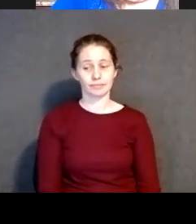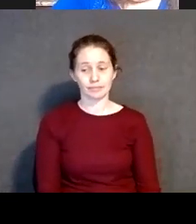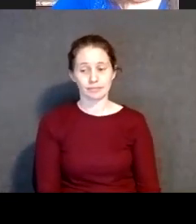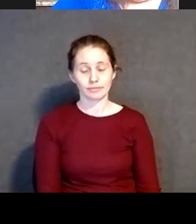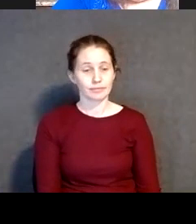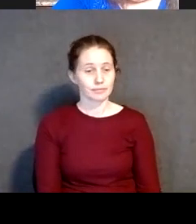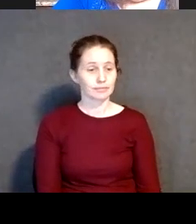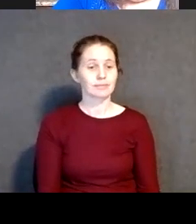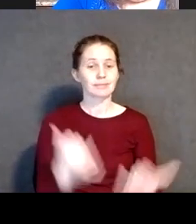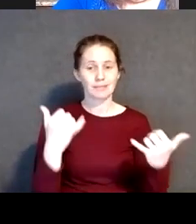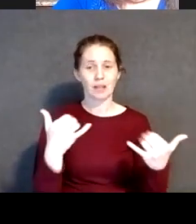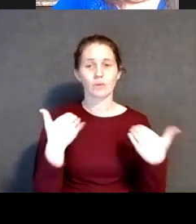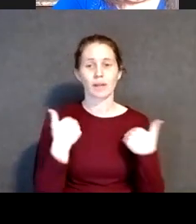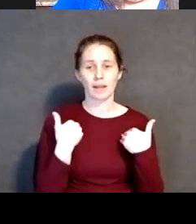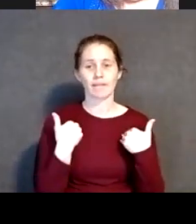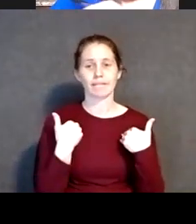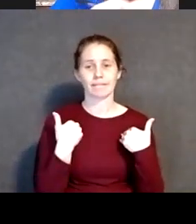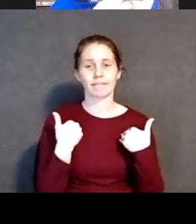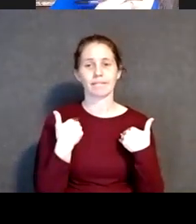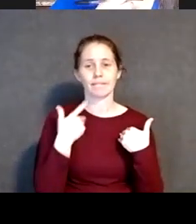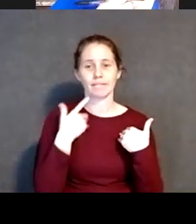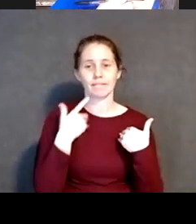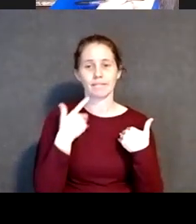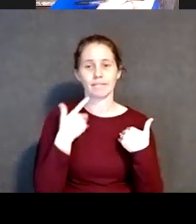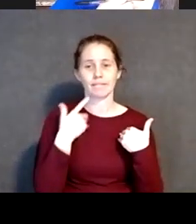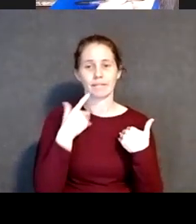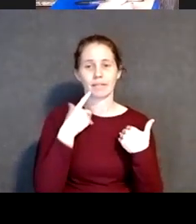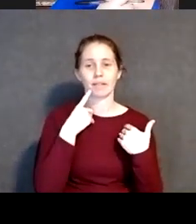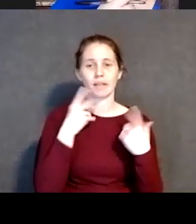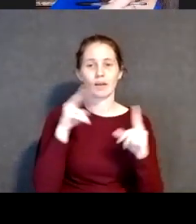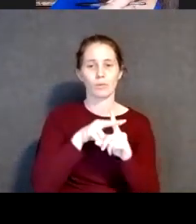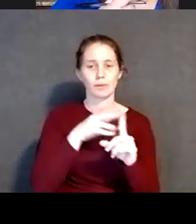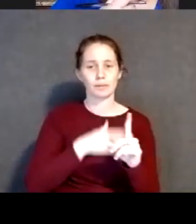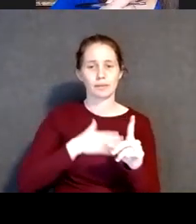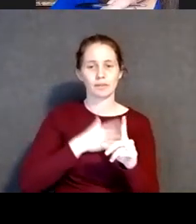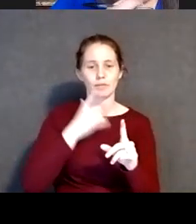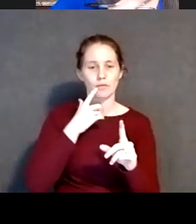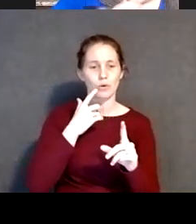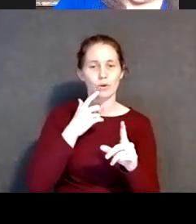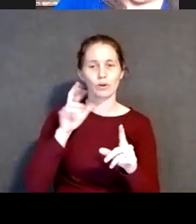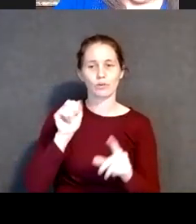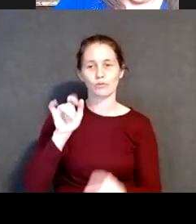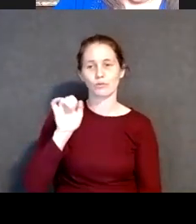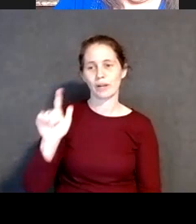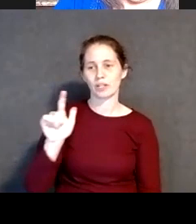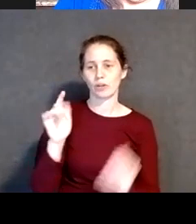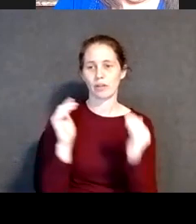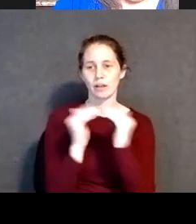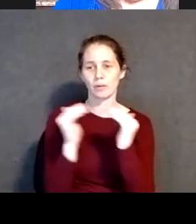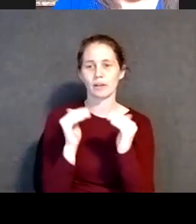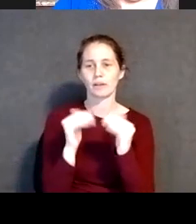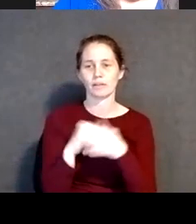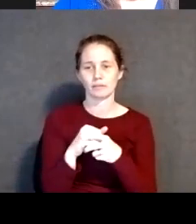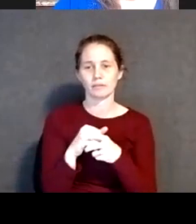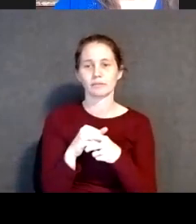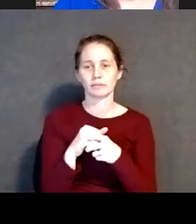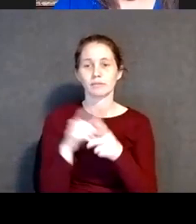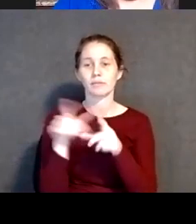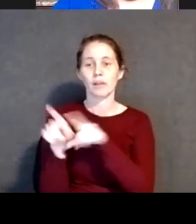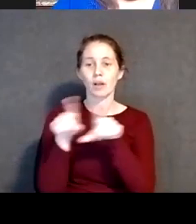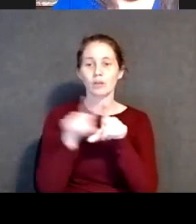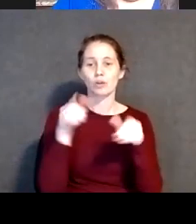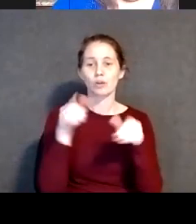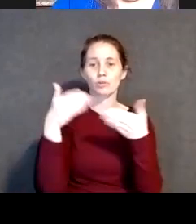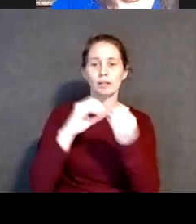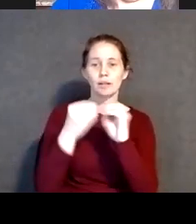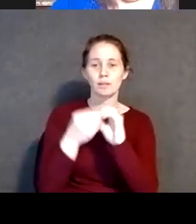And then can we have the appointments, please, for the Commission on Racial Equity. Council President also presents Bill